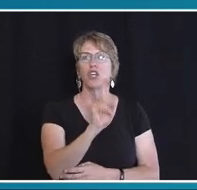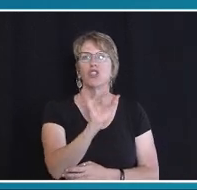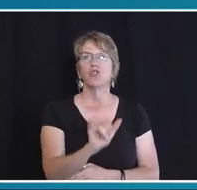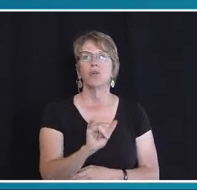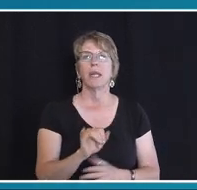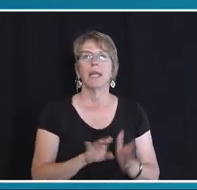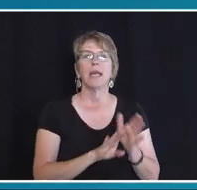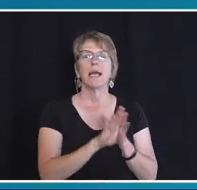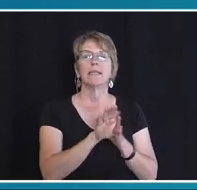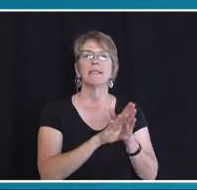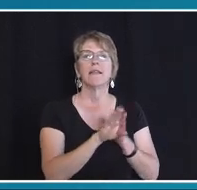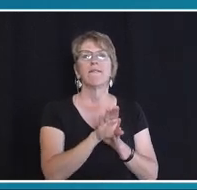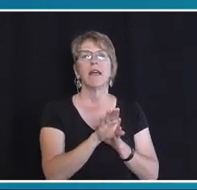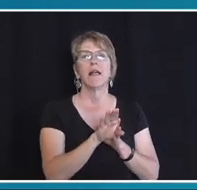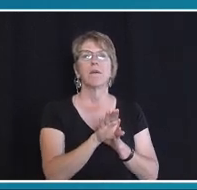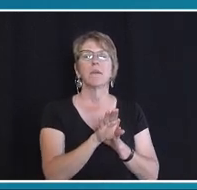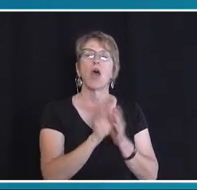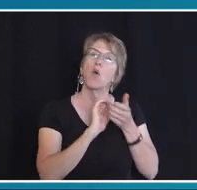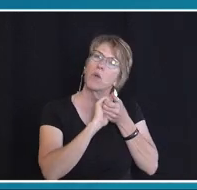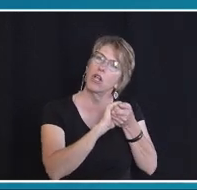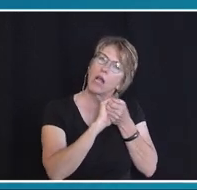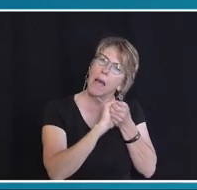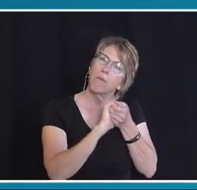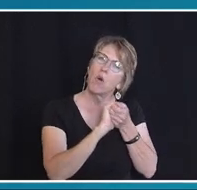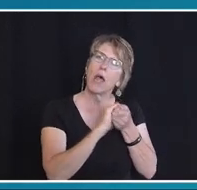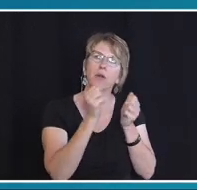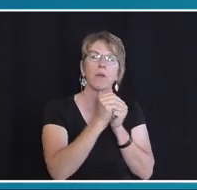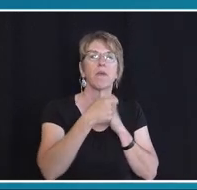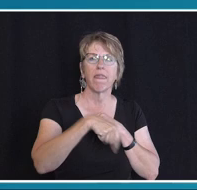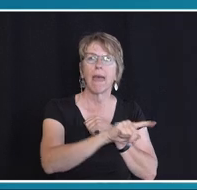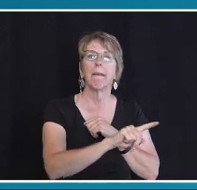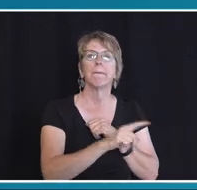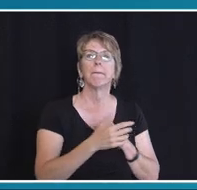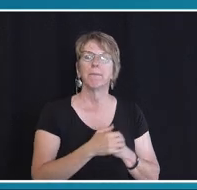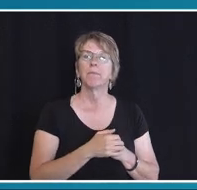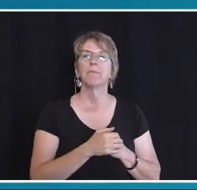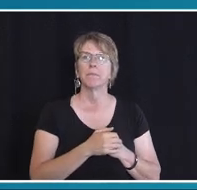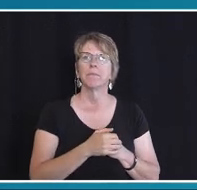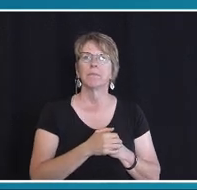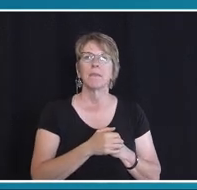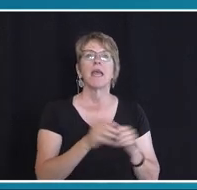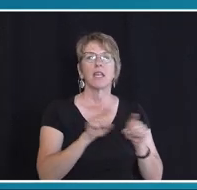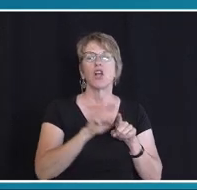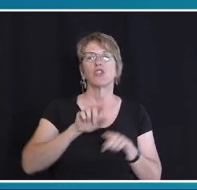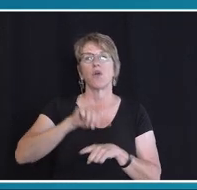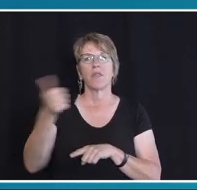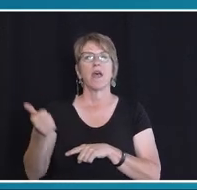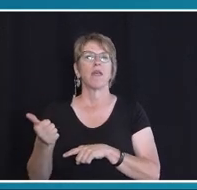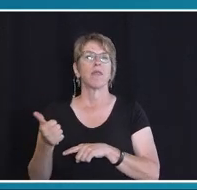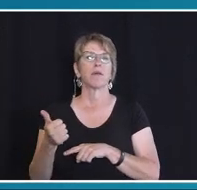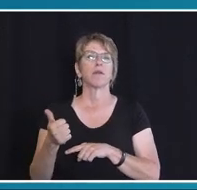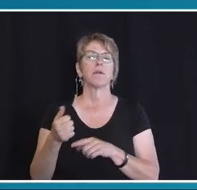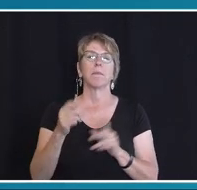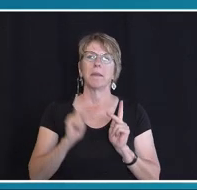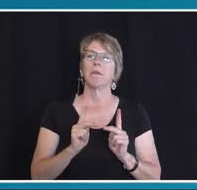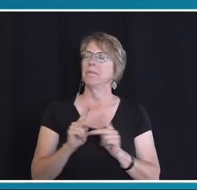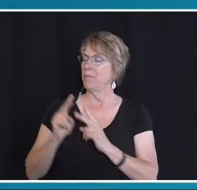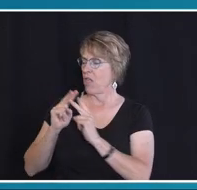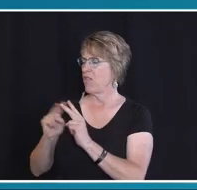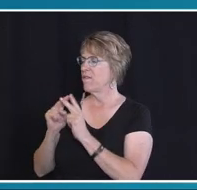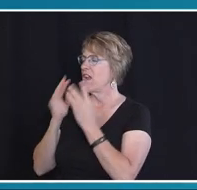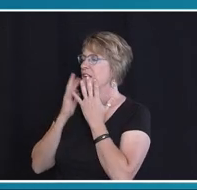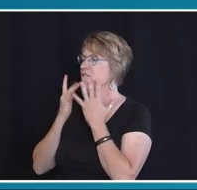a real camaraderie with them and with some of the other participants. They were very friendly